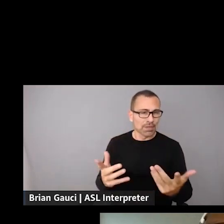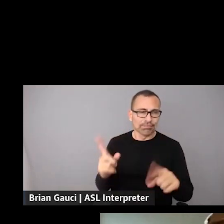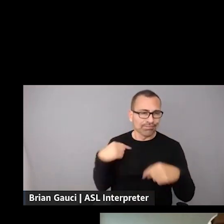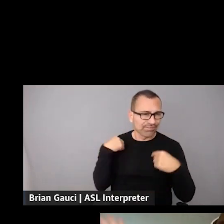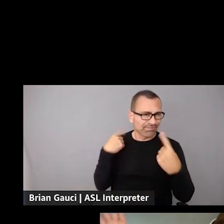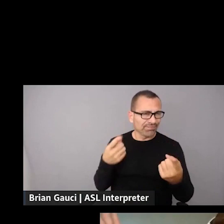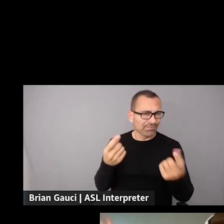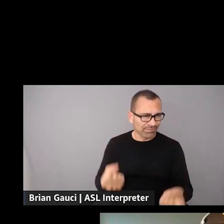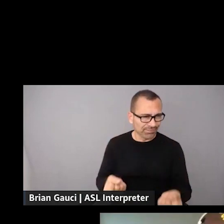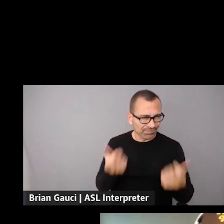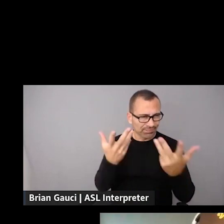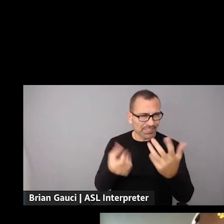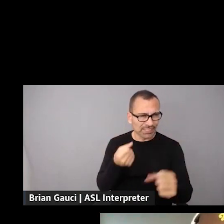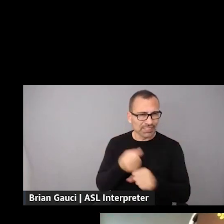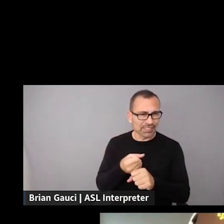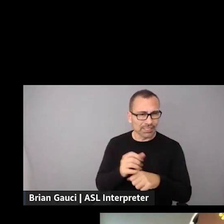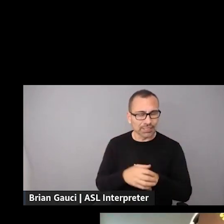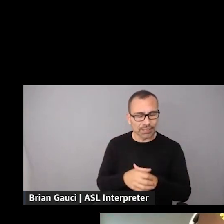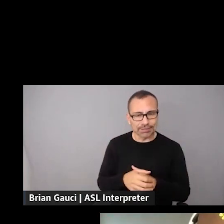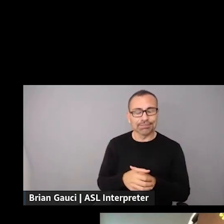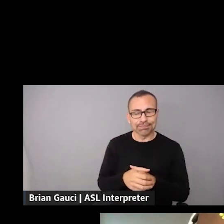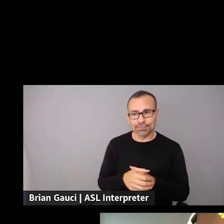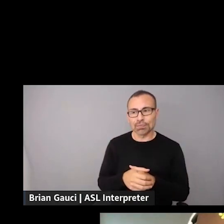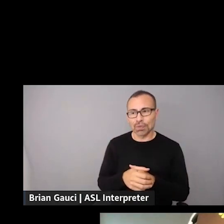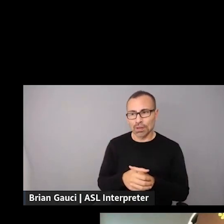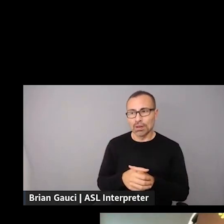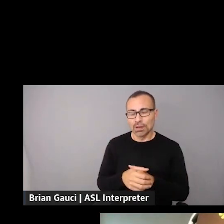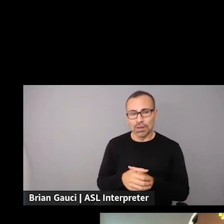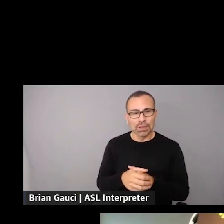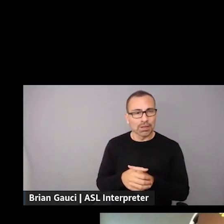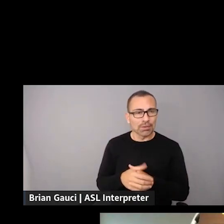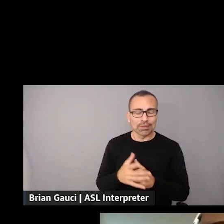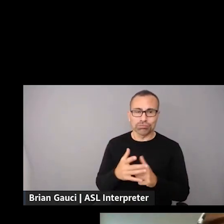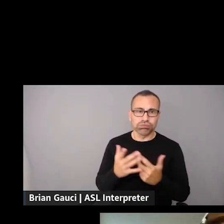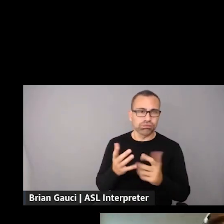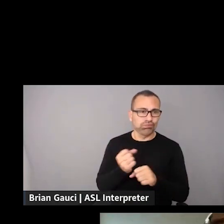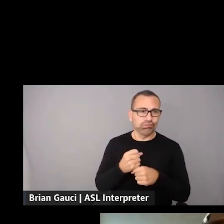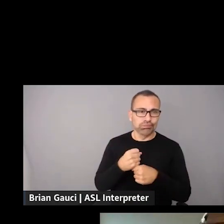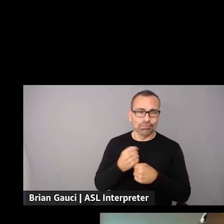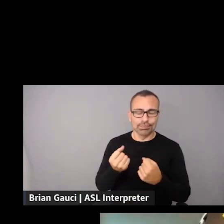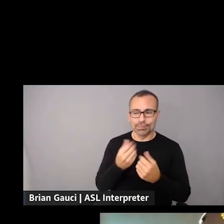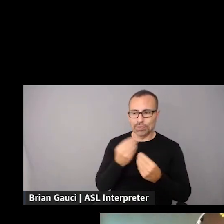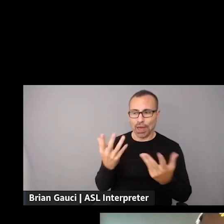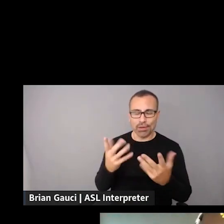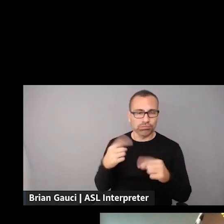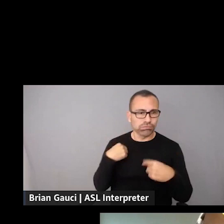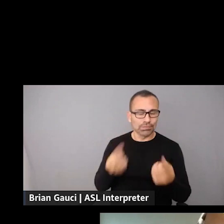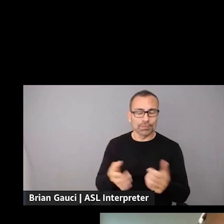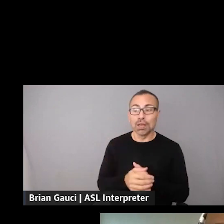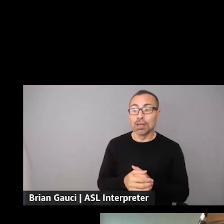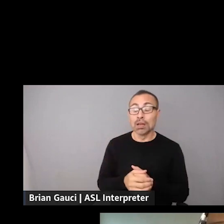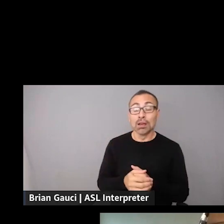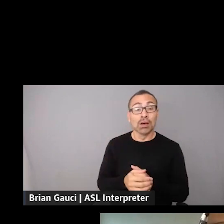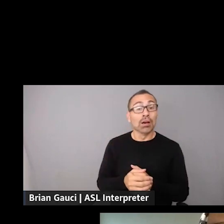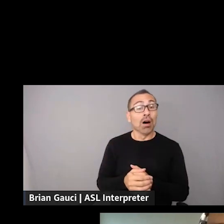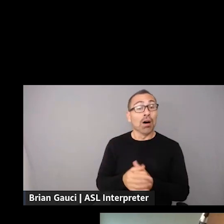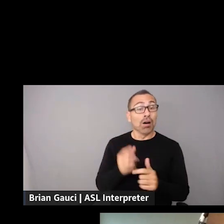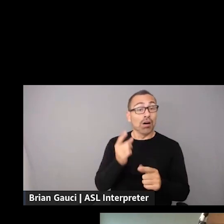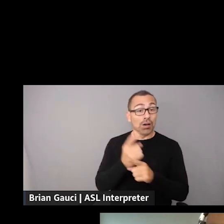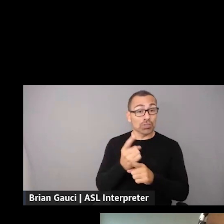right, of upwards and to the right in terms of data generation. I think the job market has